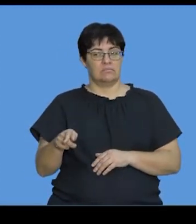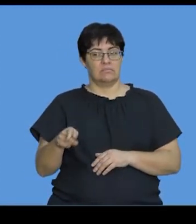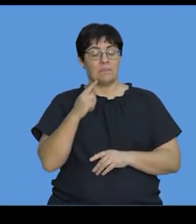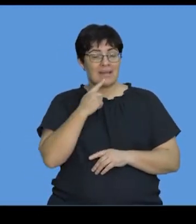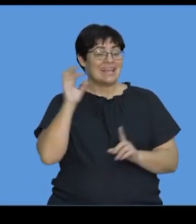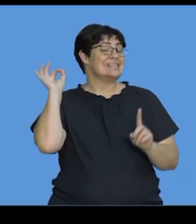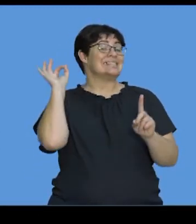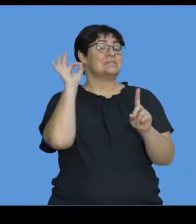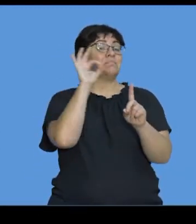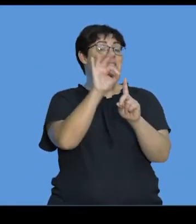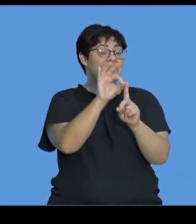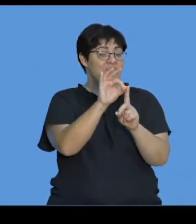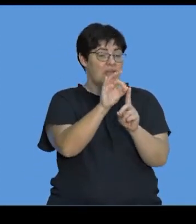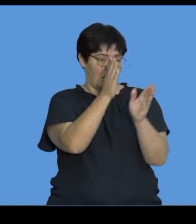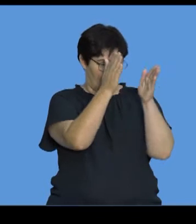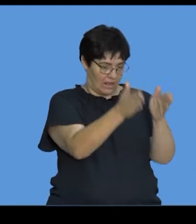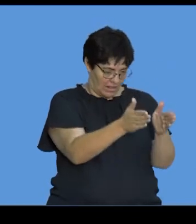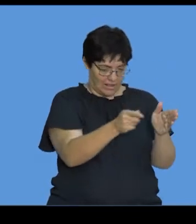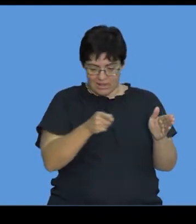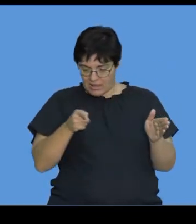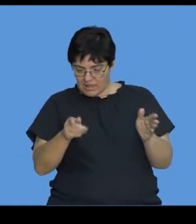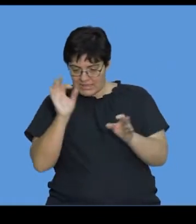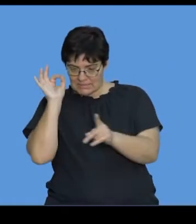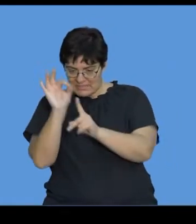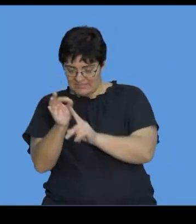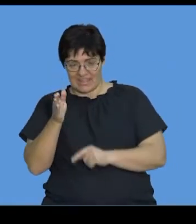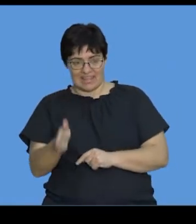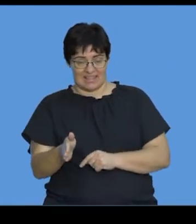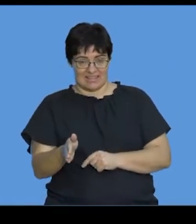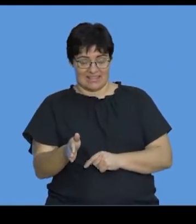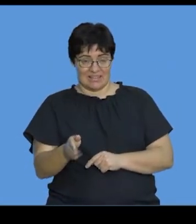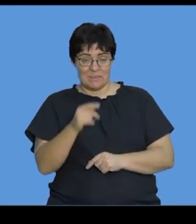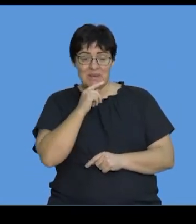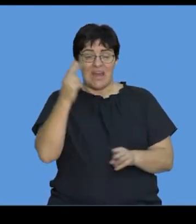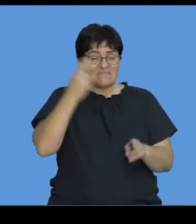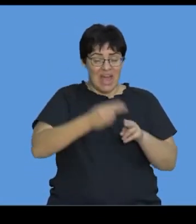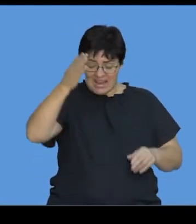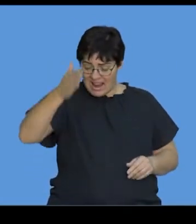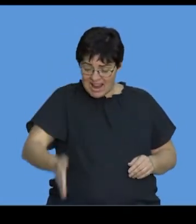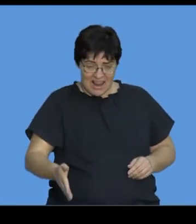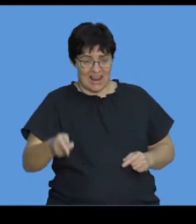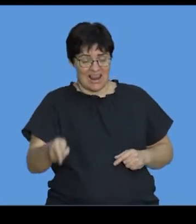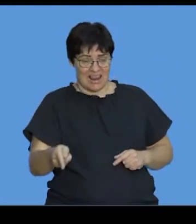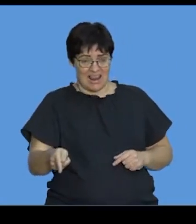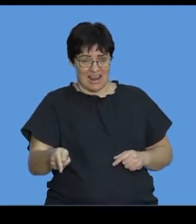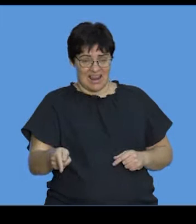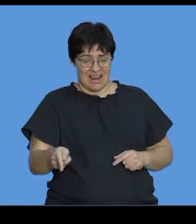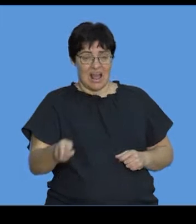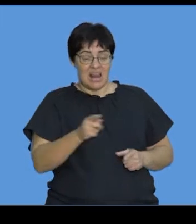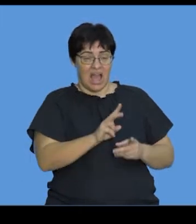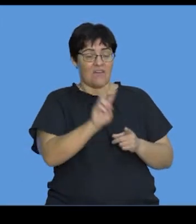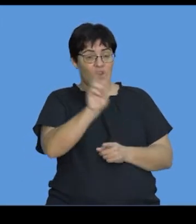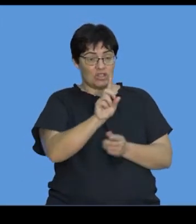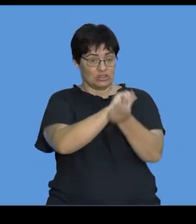at a specific point. That would be the final momentum, the momentum after the